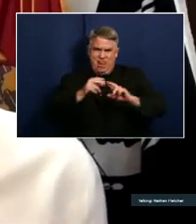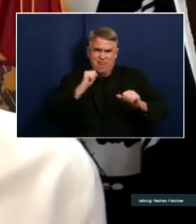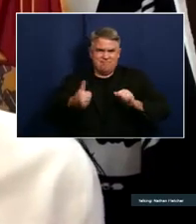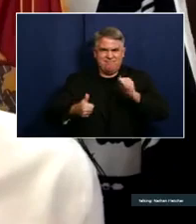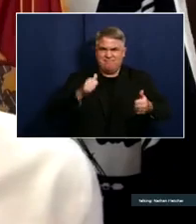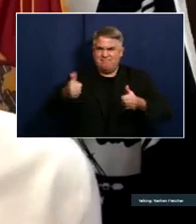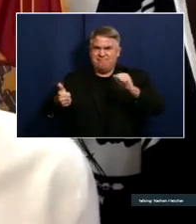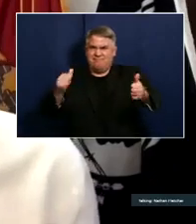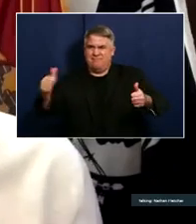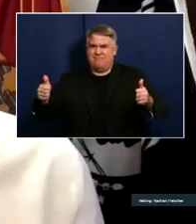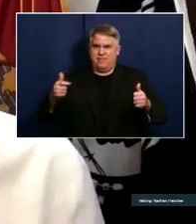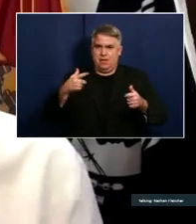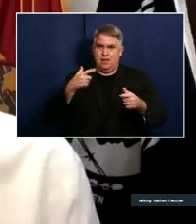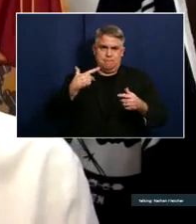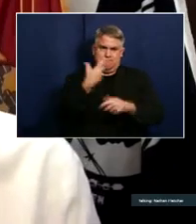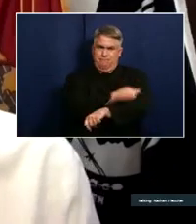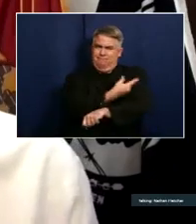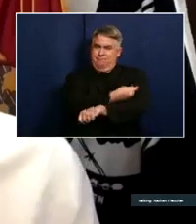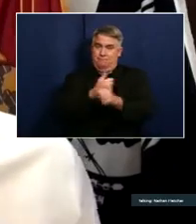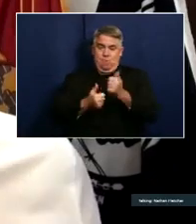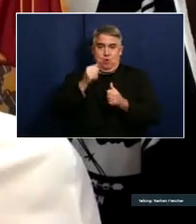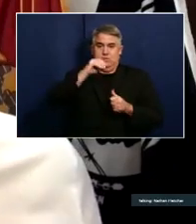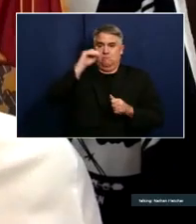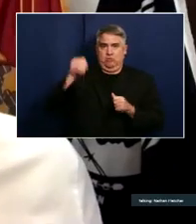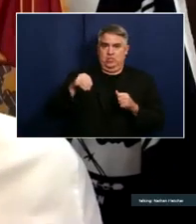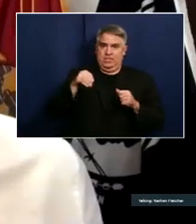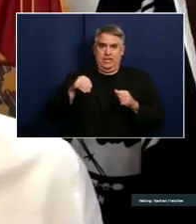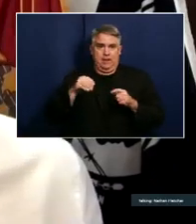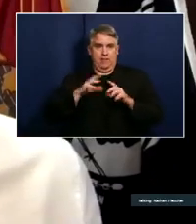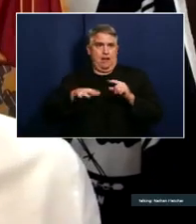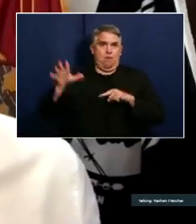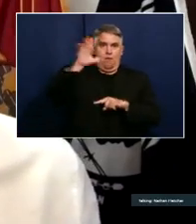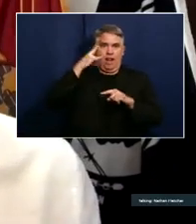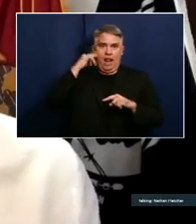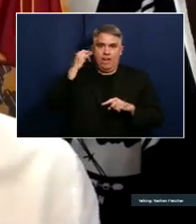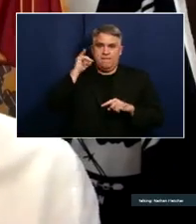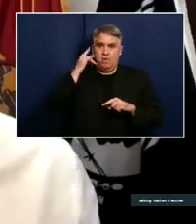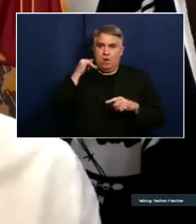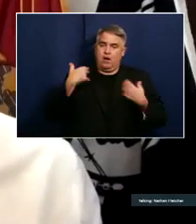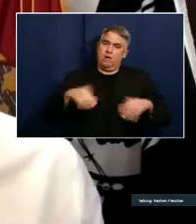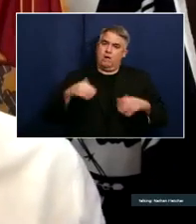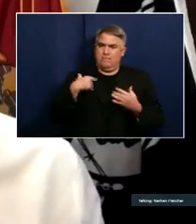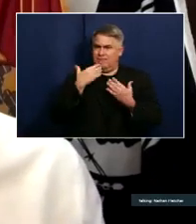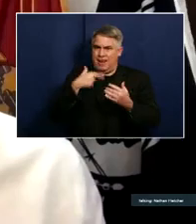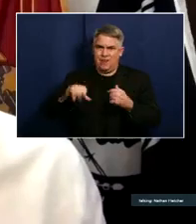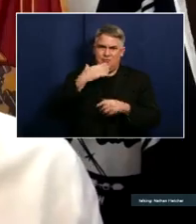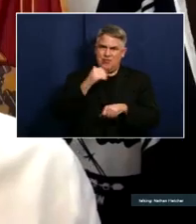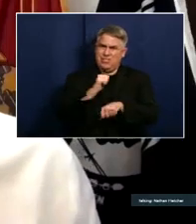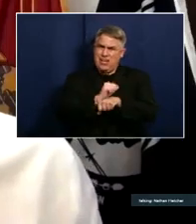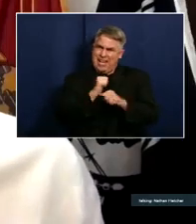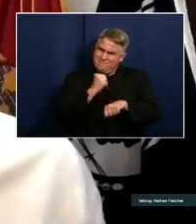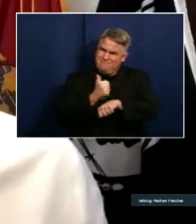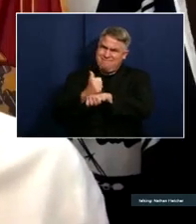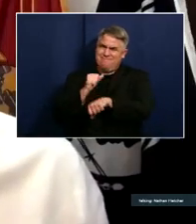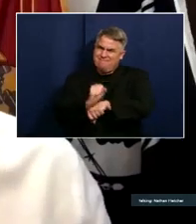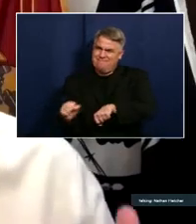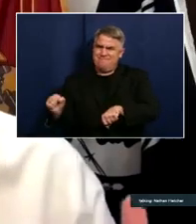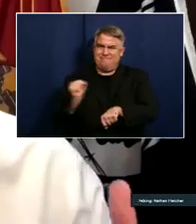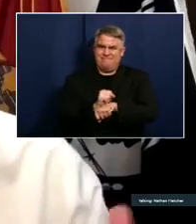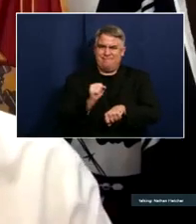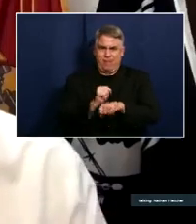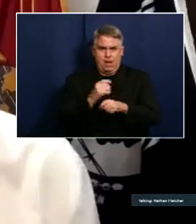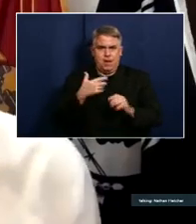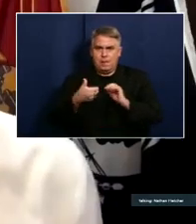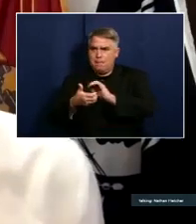is a great testament to an incredible county team that is working tirelessly, to wonderful health system partners that have been with us